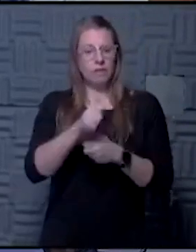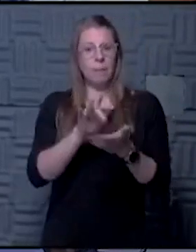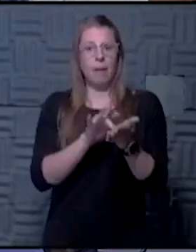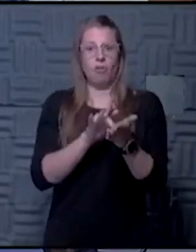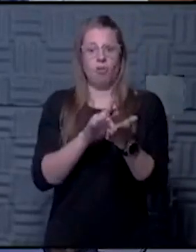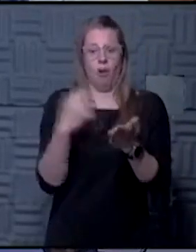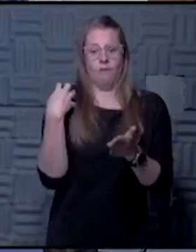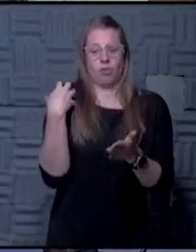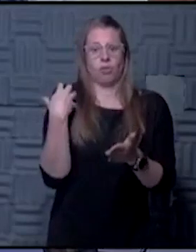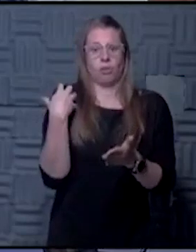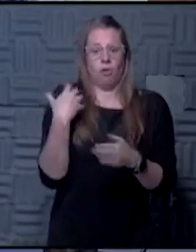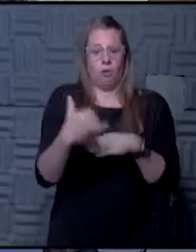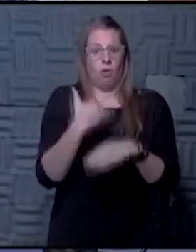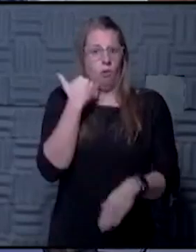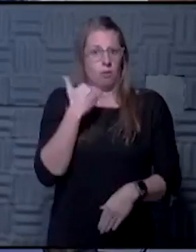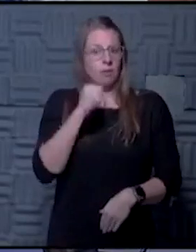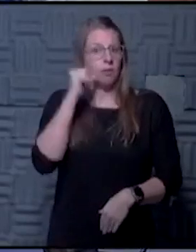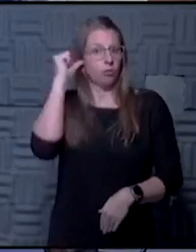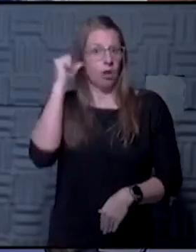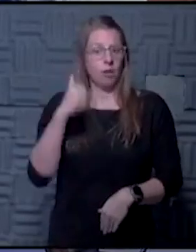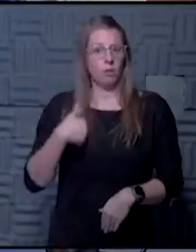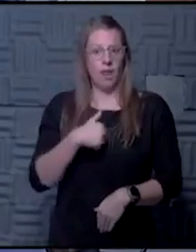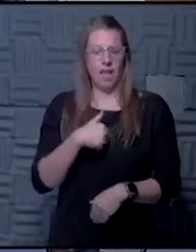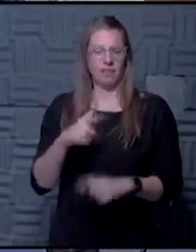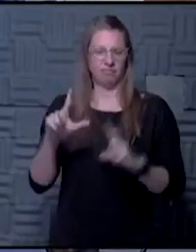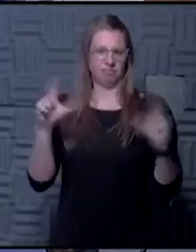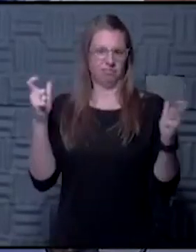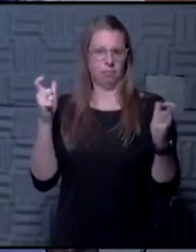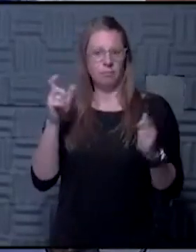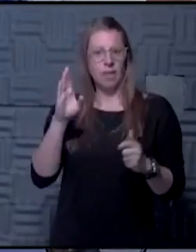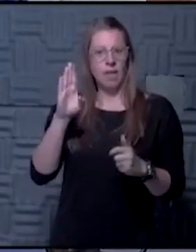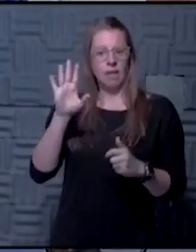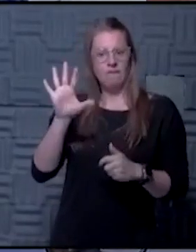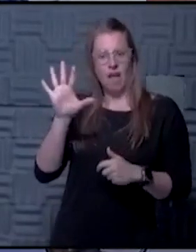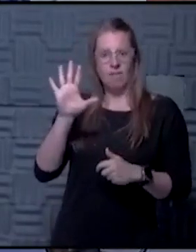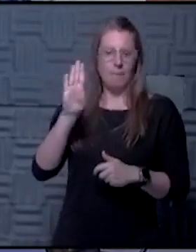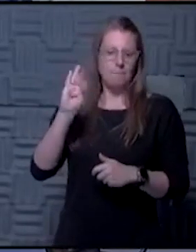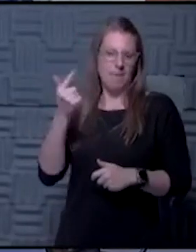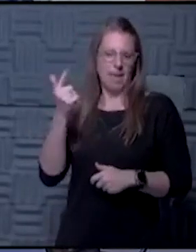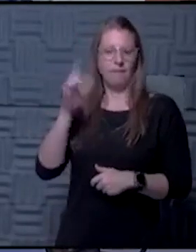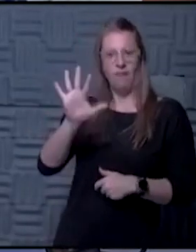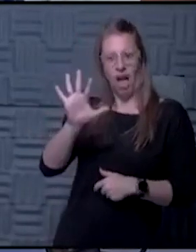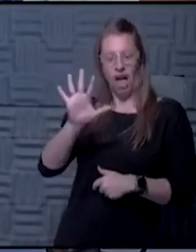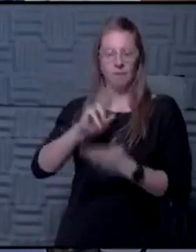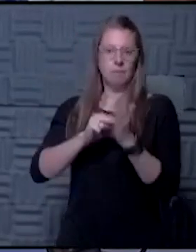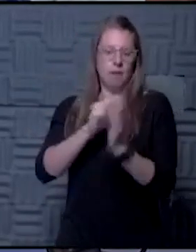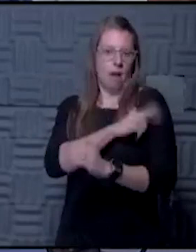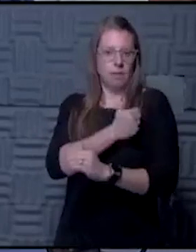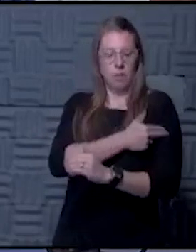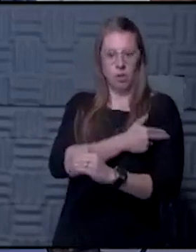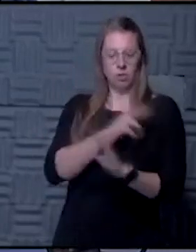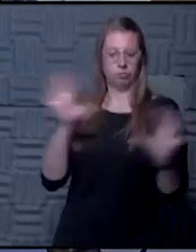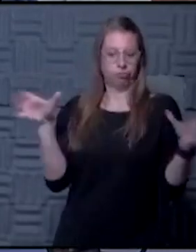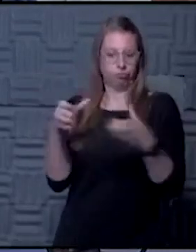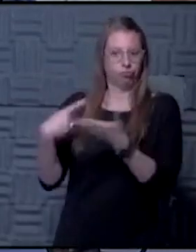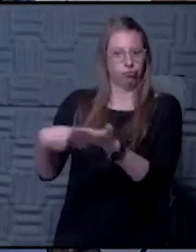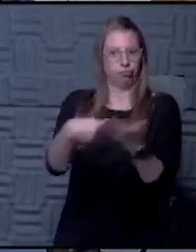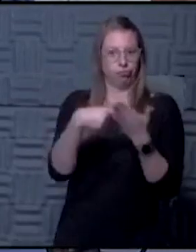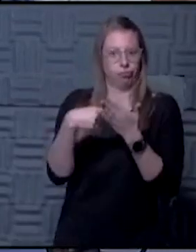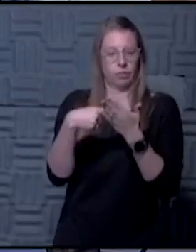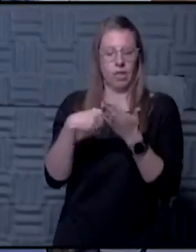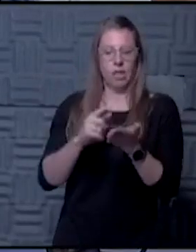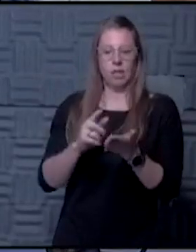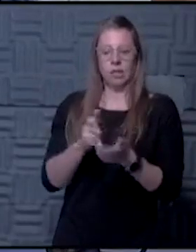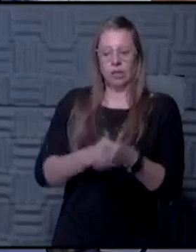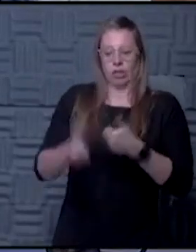call yesterday, and we had like what we call the big five, and then not necessarily the big five, but they're the hospitals that have been with us, and the chief medical officer have been